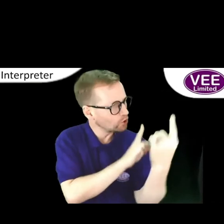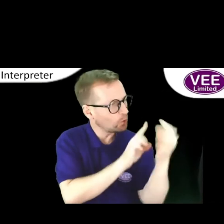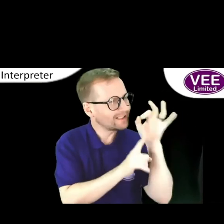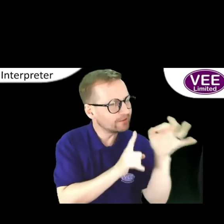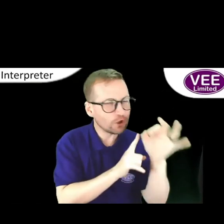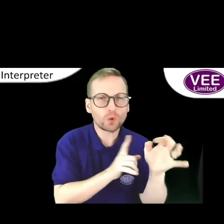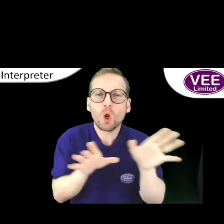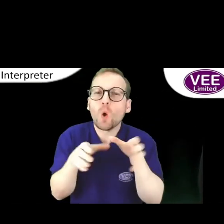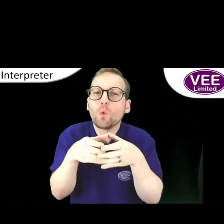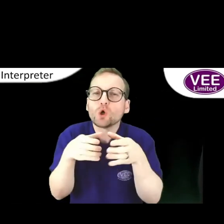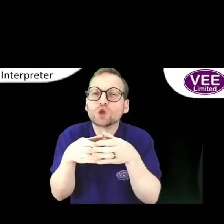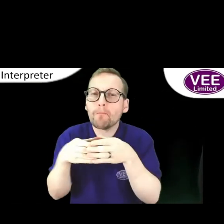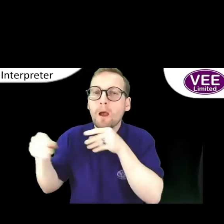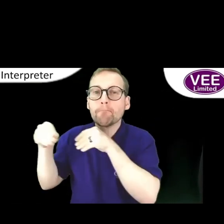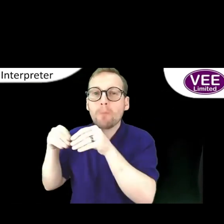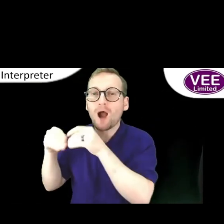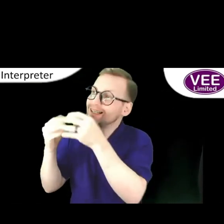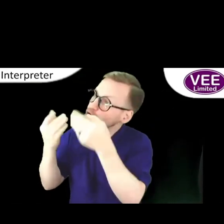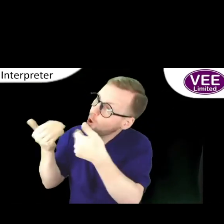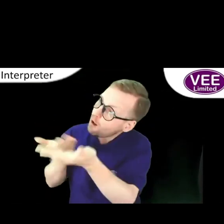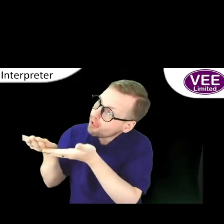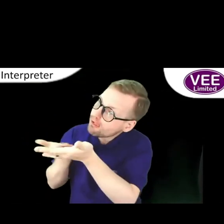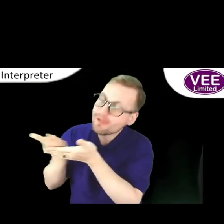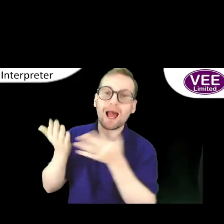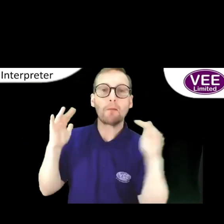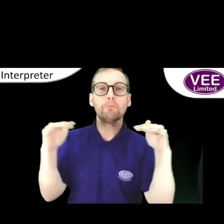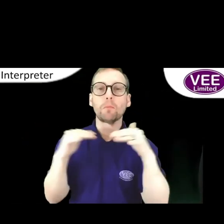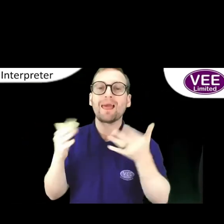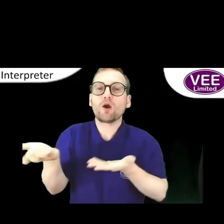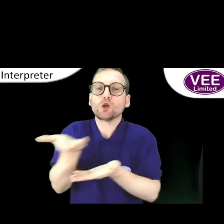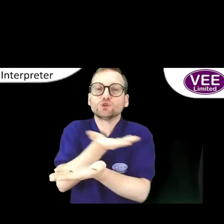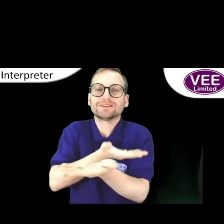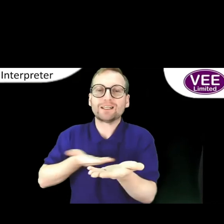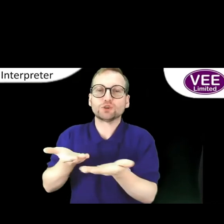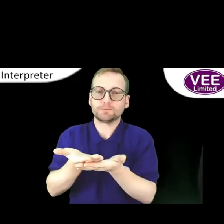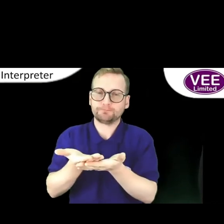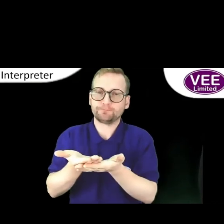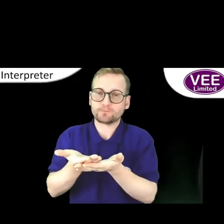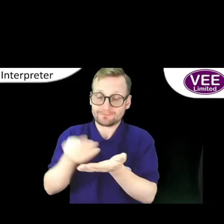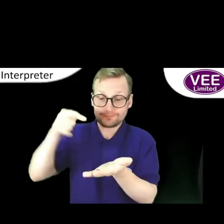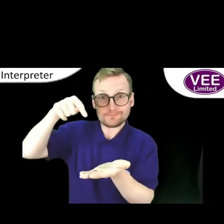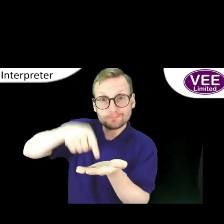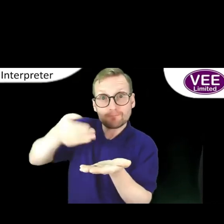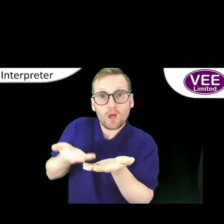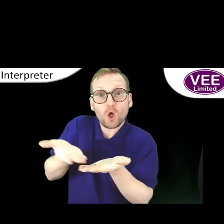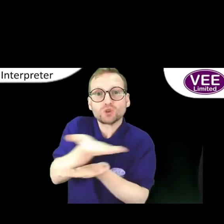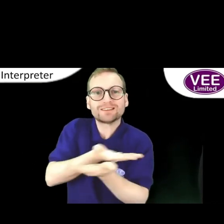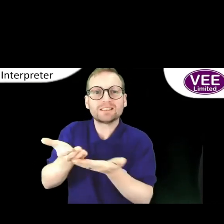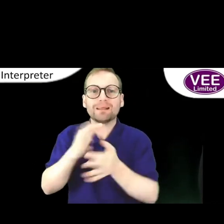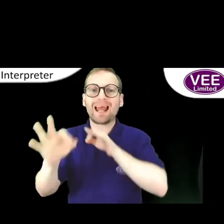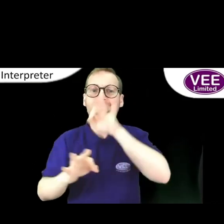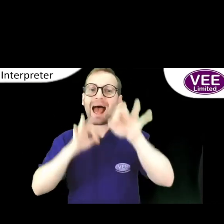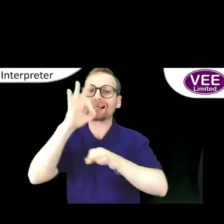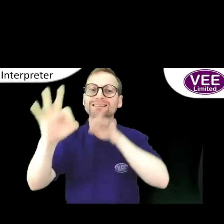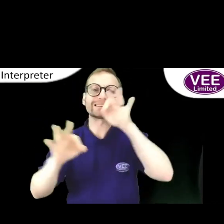groups, market stalls at events, and open public consultations. Through consultation, PHM asked people what the